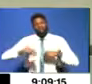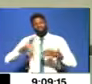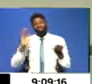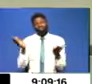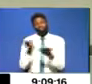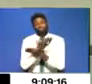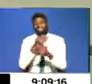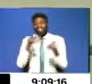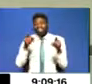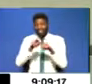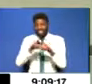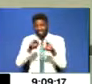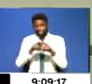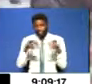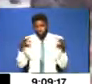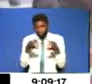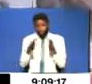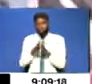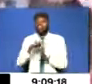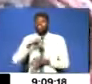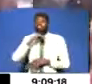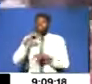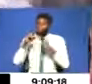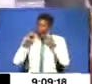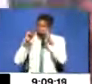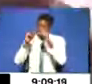toward Raila's presidential bid.